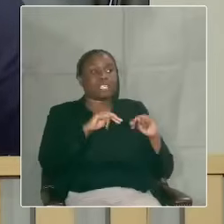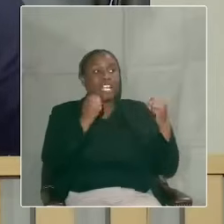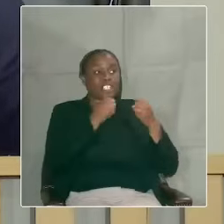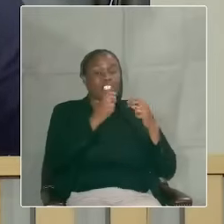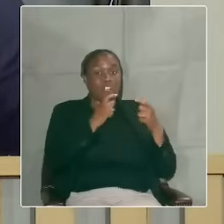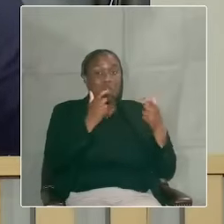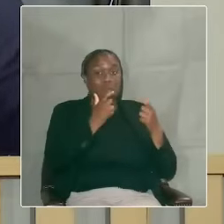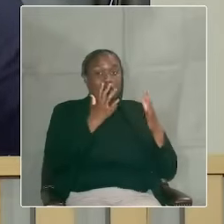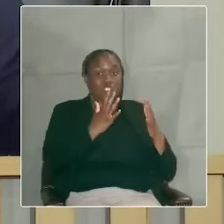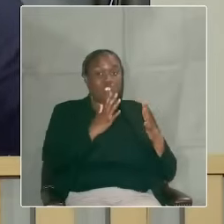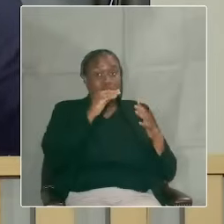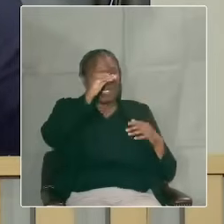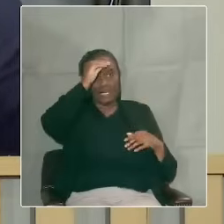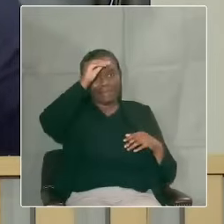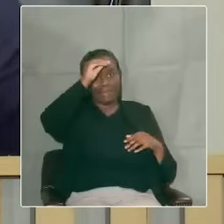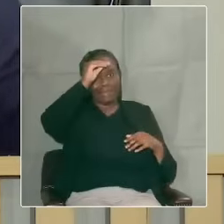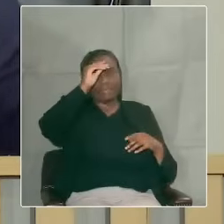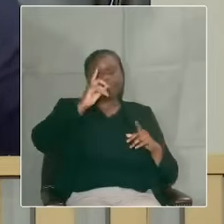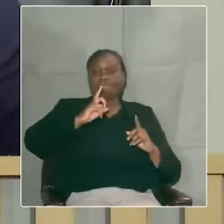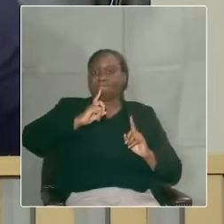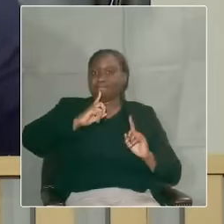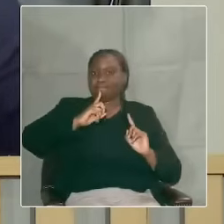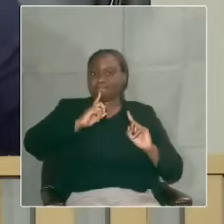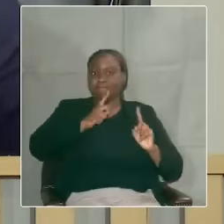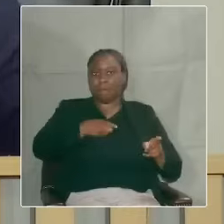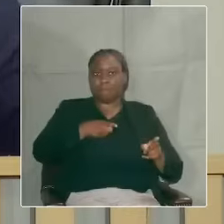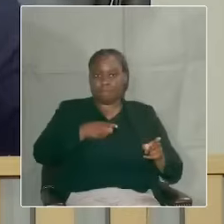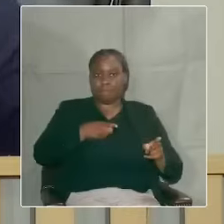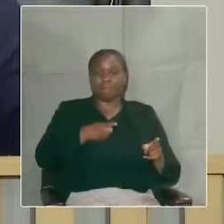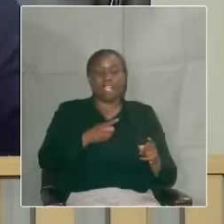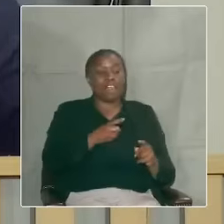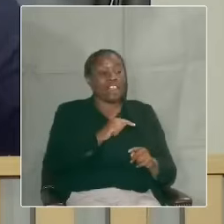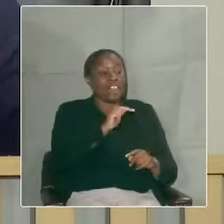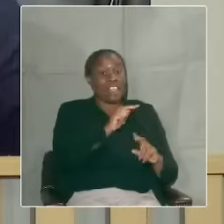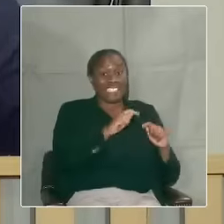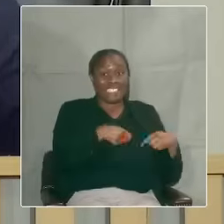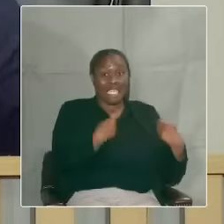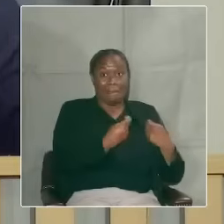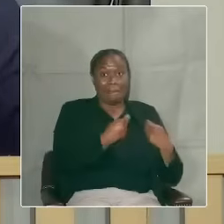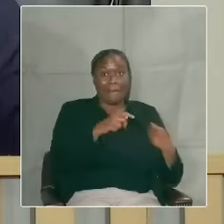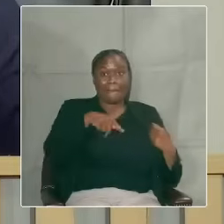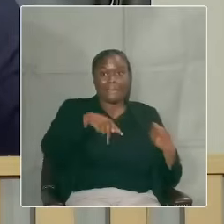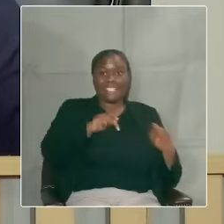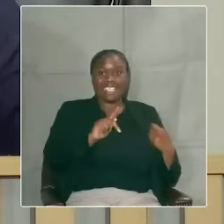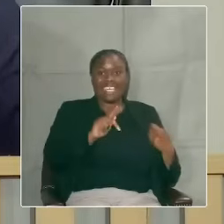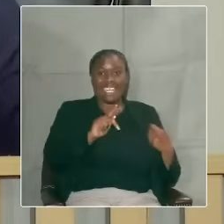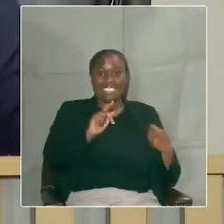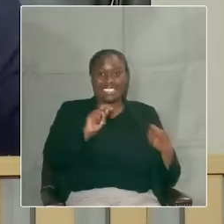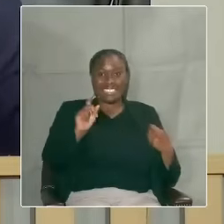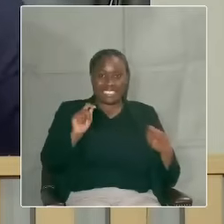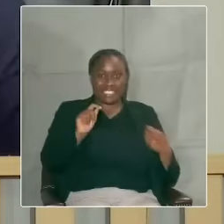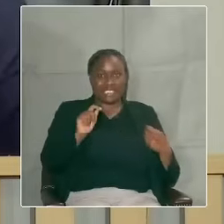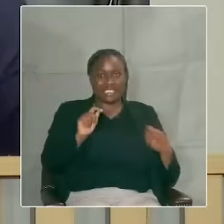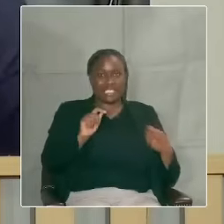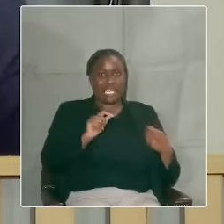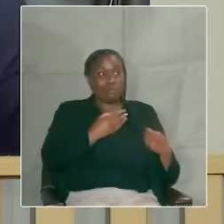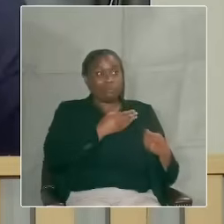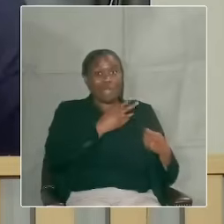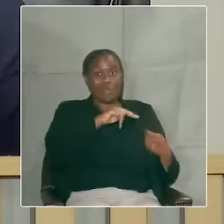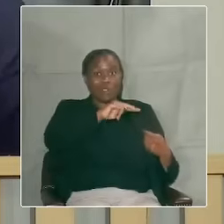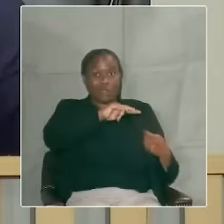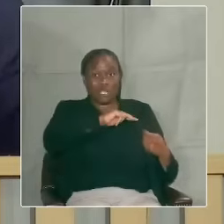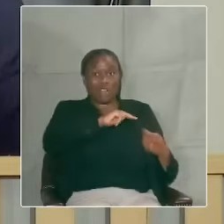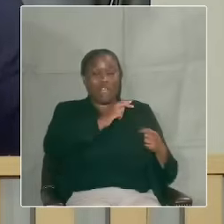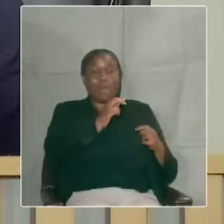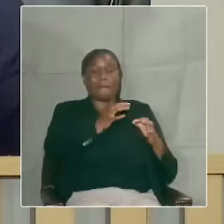of SAPS directed that the National Task Team investigating political-related cases in